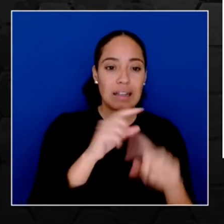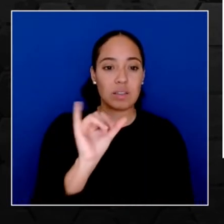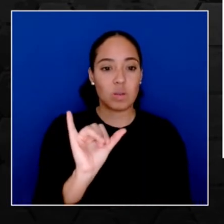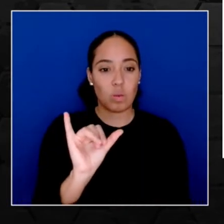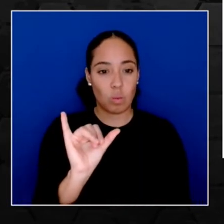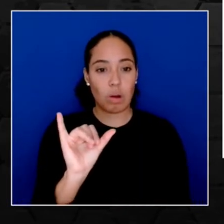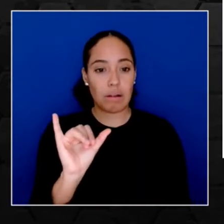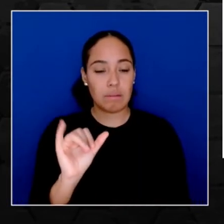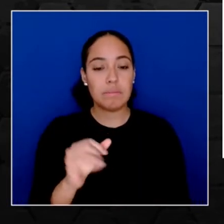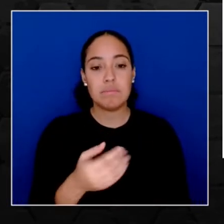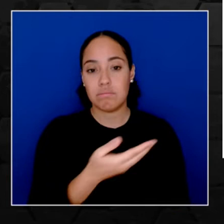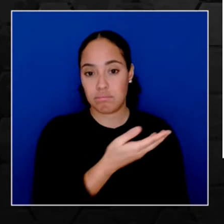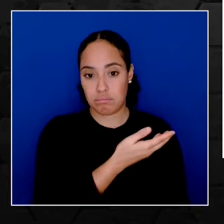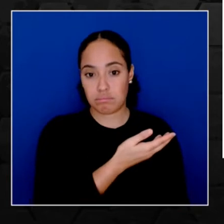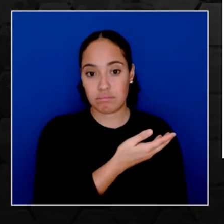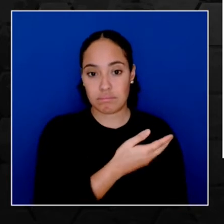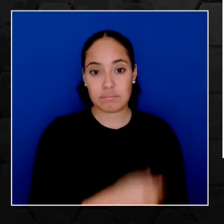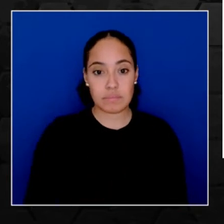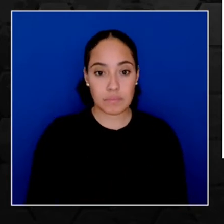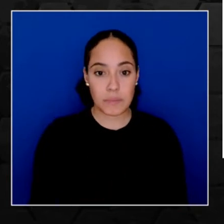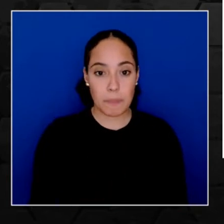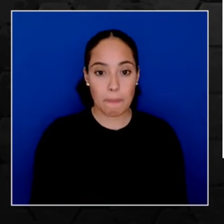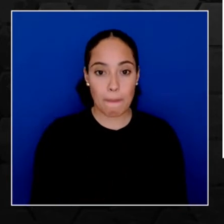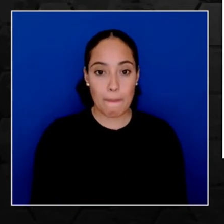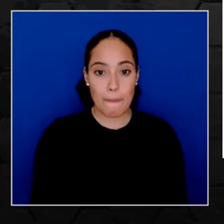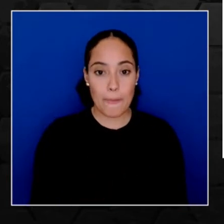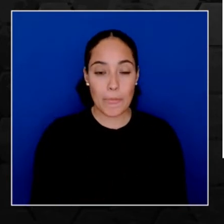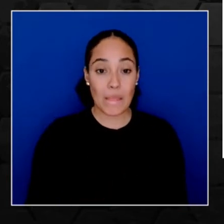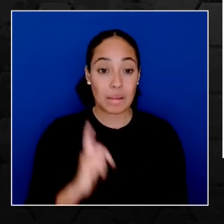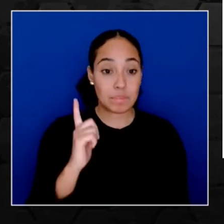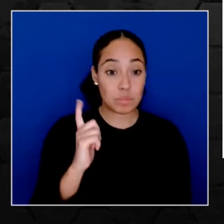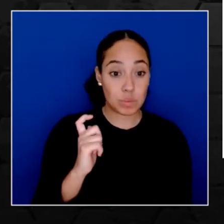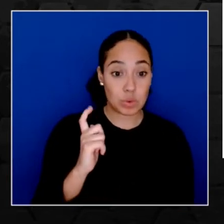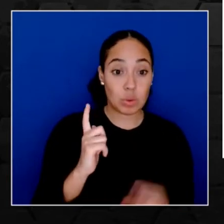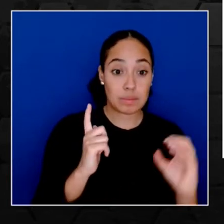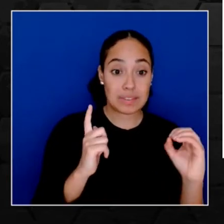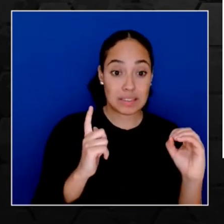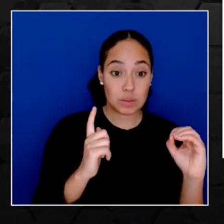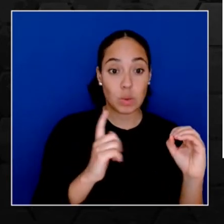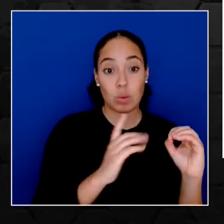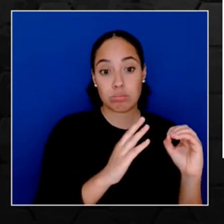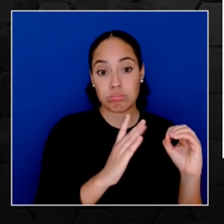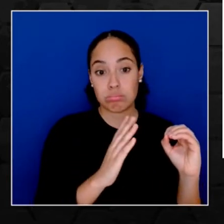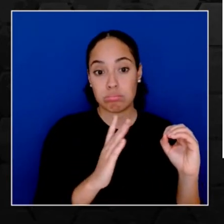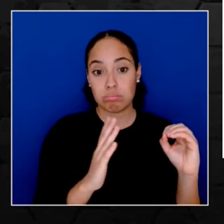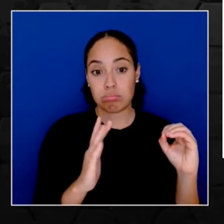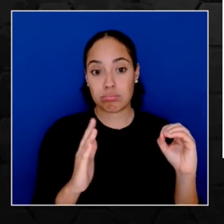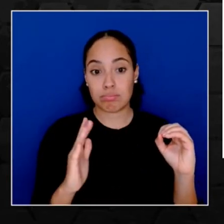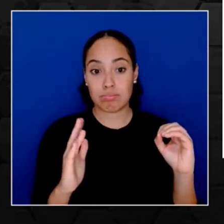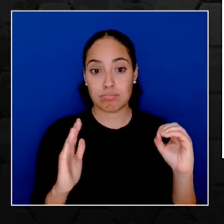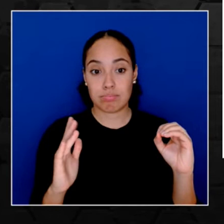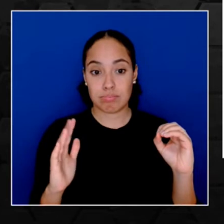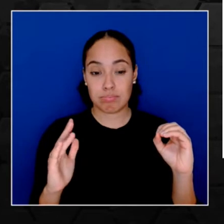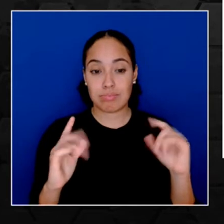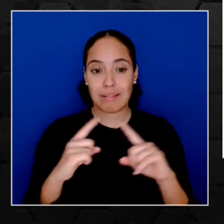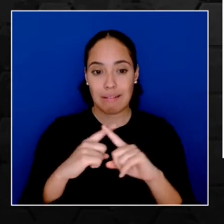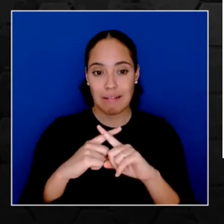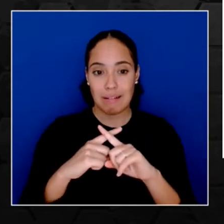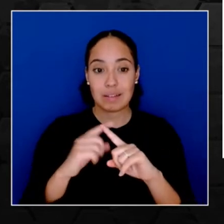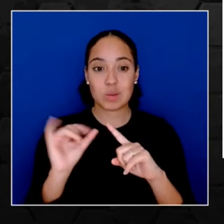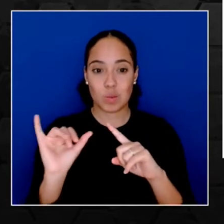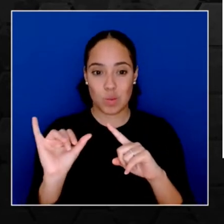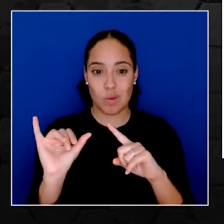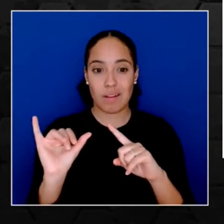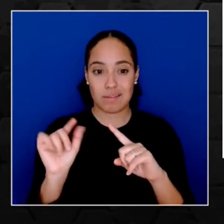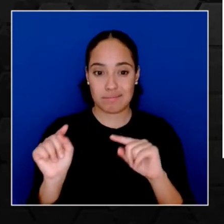I'm doing here, I'm starting from 0 to width, same with 0 to height. And talking about the x and y coordinate 0, 1 and 1, 0